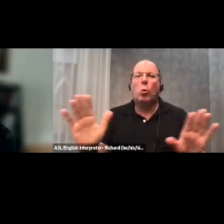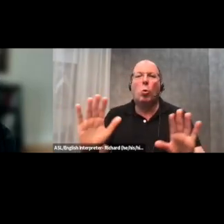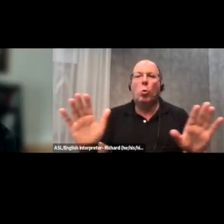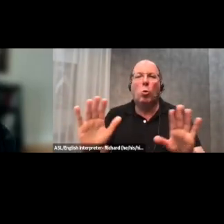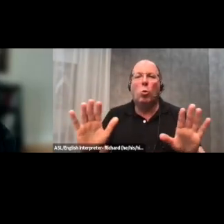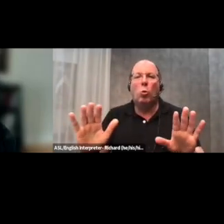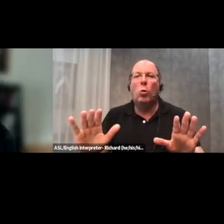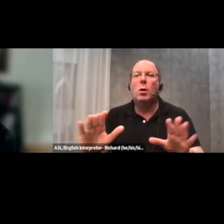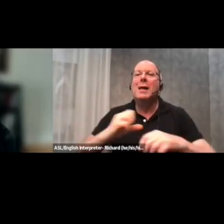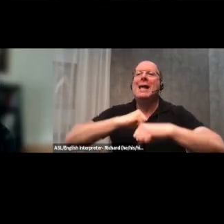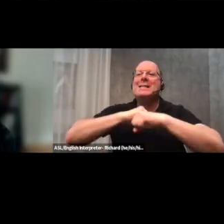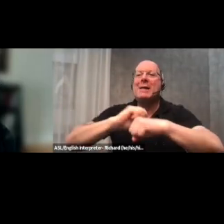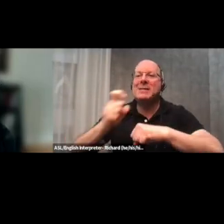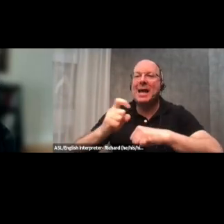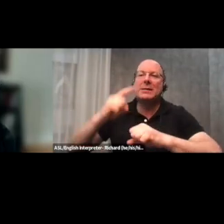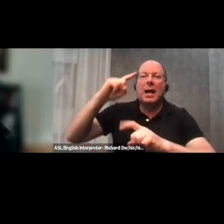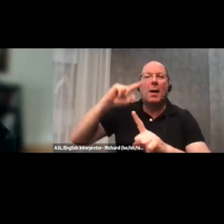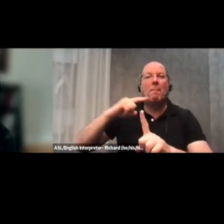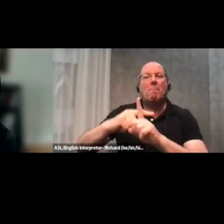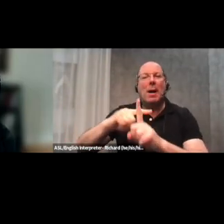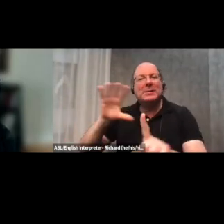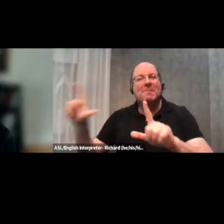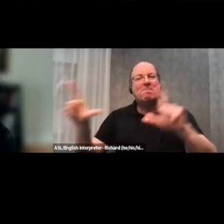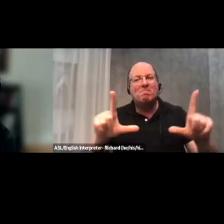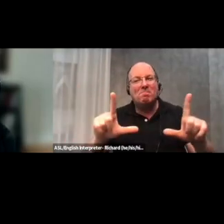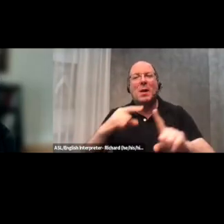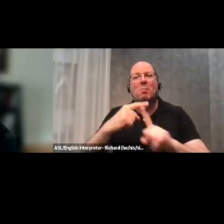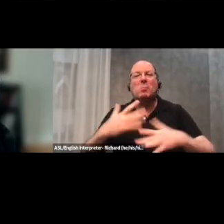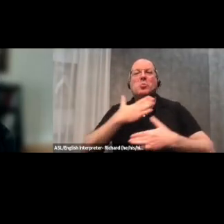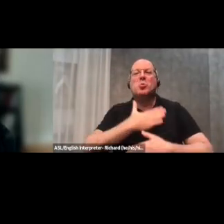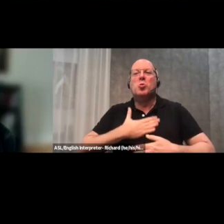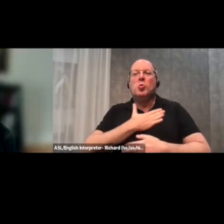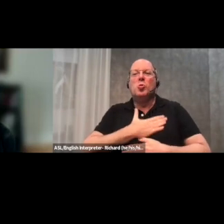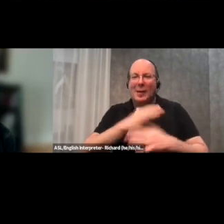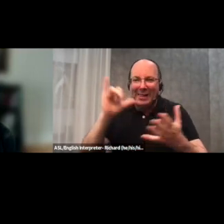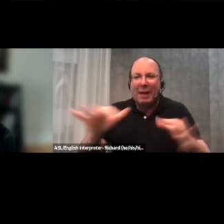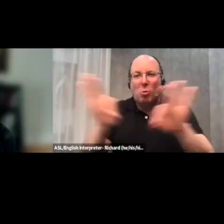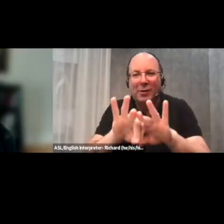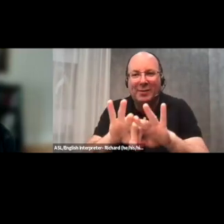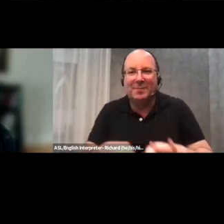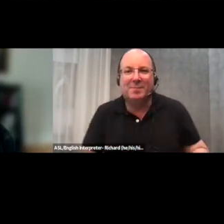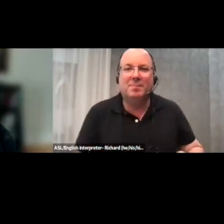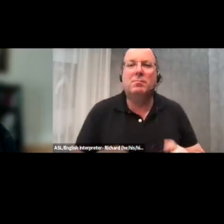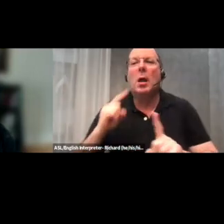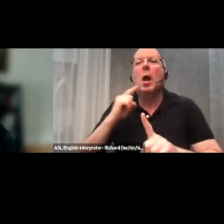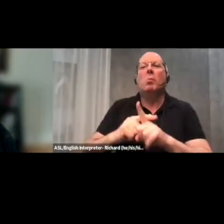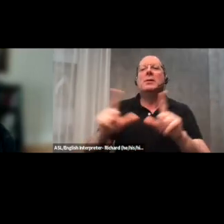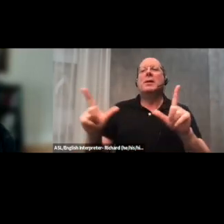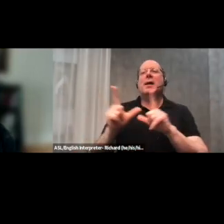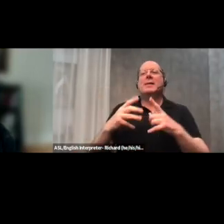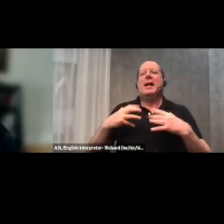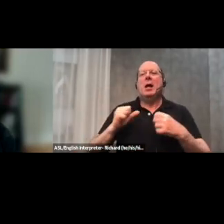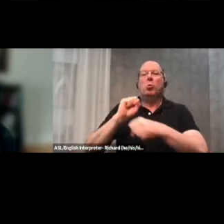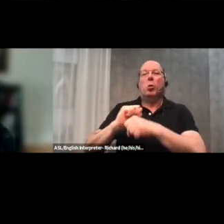pleasurable sex, and framing it positively is important to me. I'm also a licensed community health worker